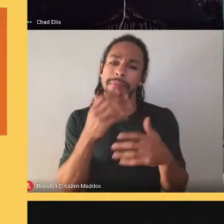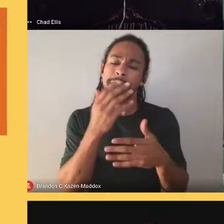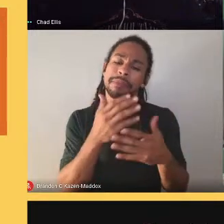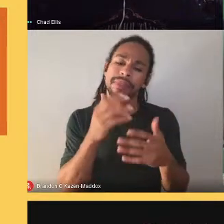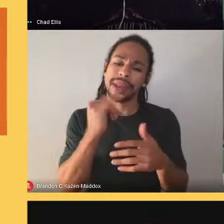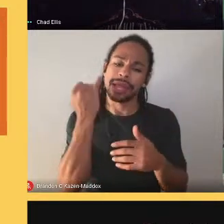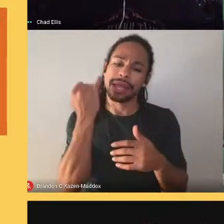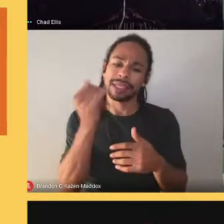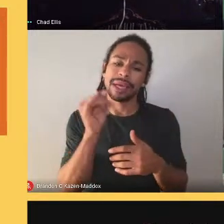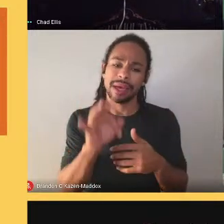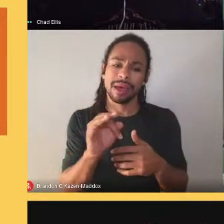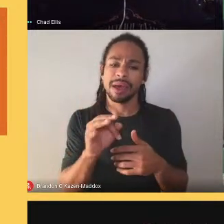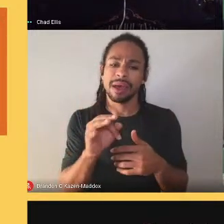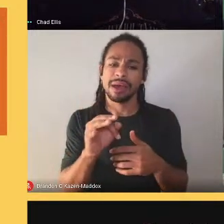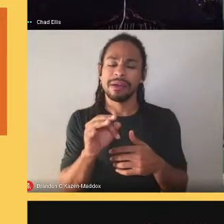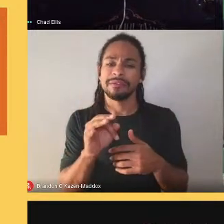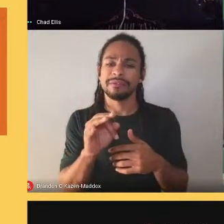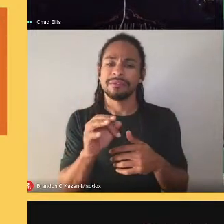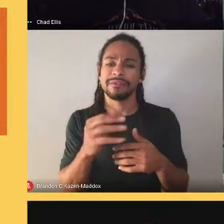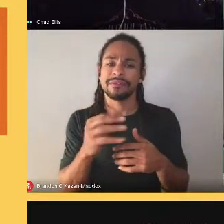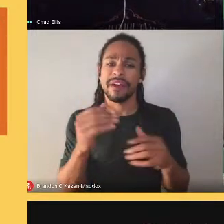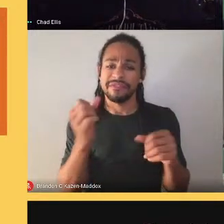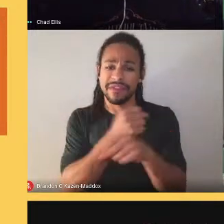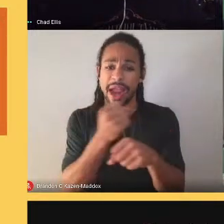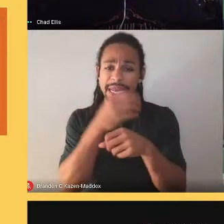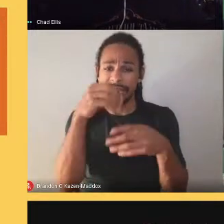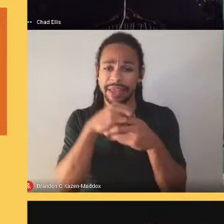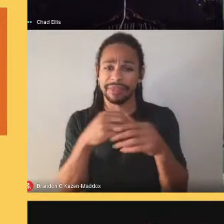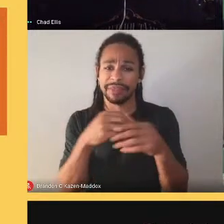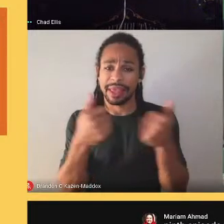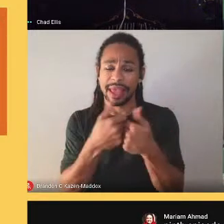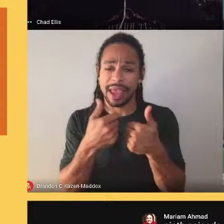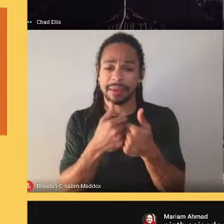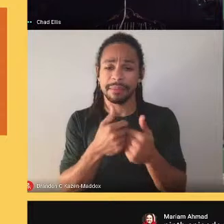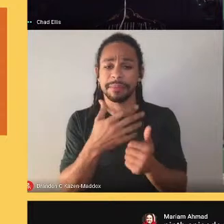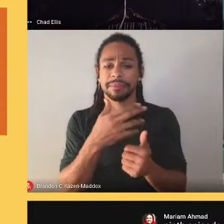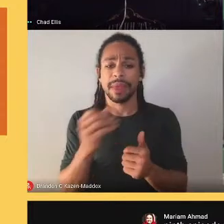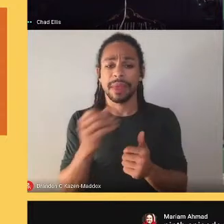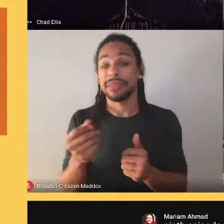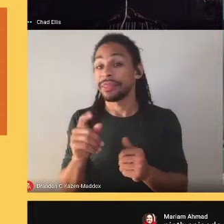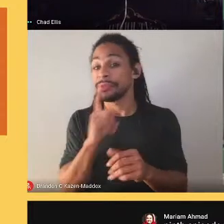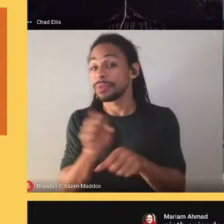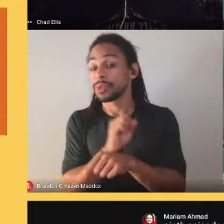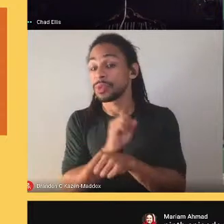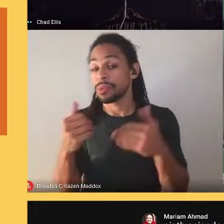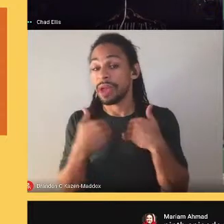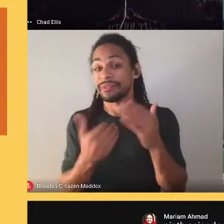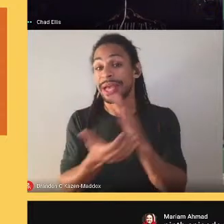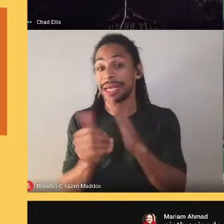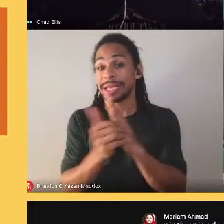skill system, and I relied, I think, more heavily on that, on class features where possible,